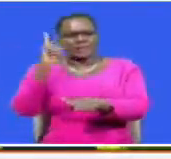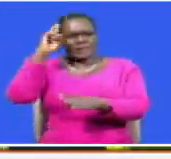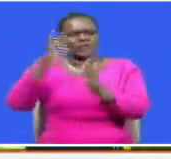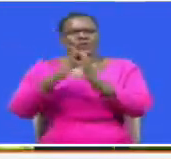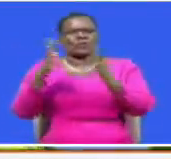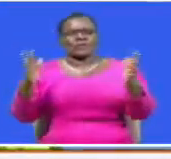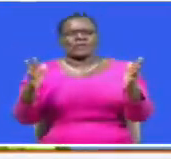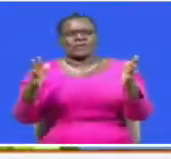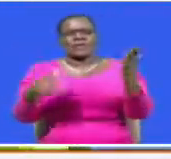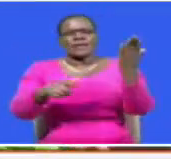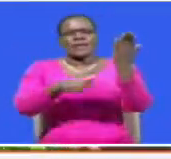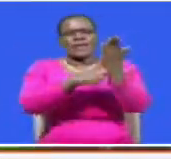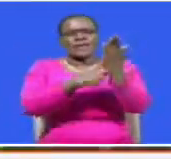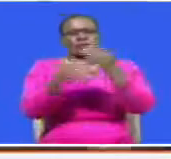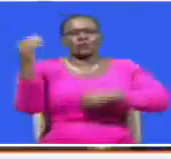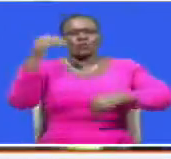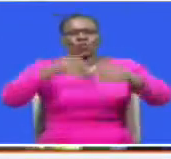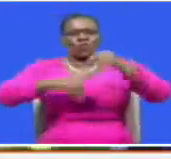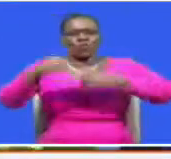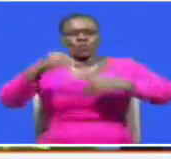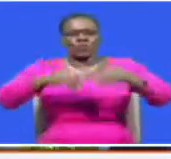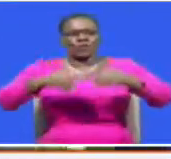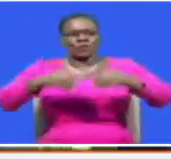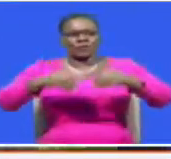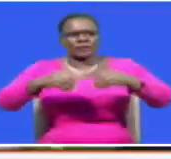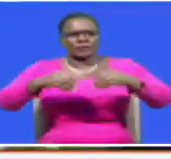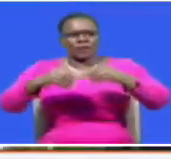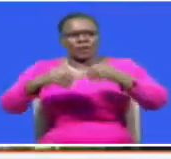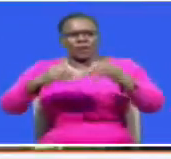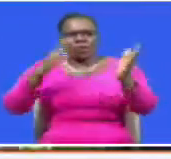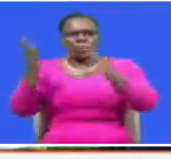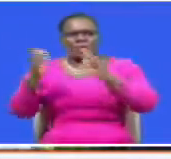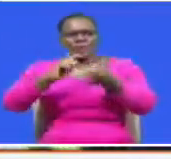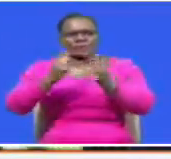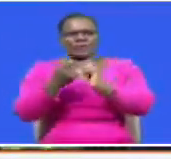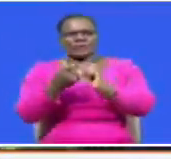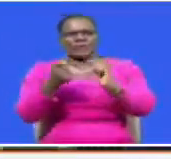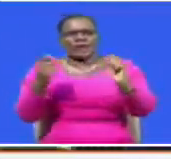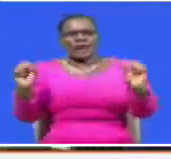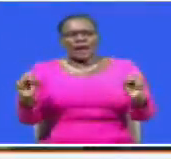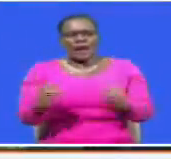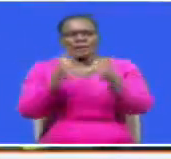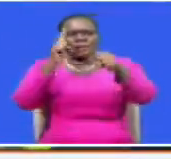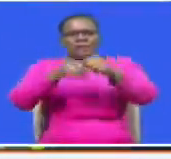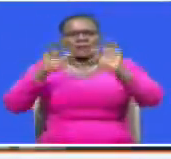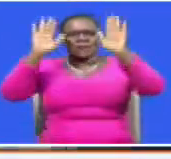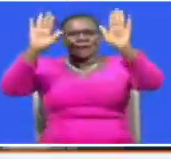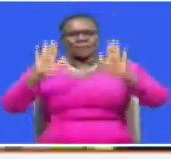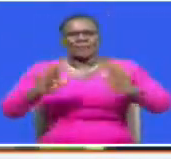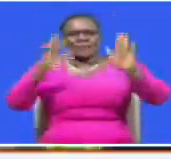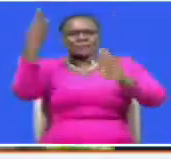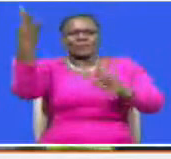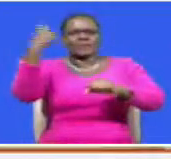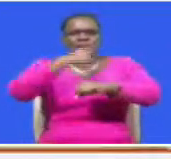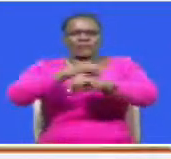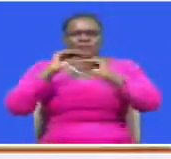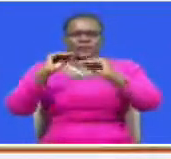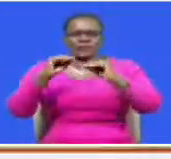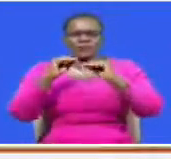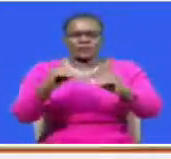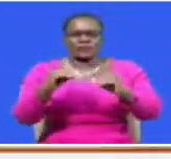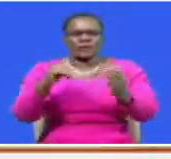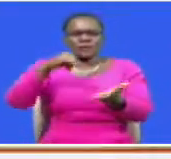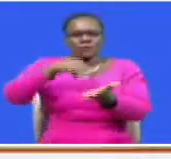kuu zilizotajwa kuchangia mito kukauka humu nchini. Haya yamebainika kwenye kampeni ya siku 3 ya uhamasisho